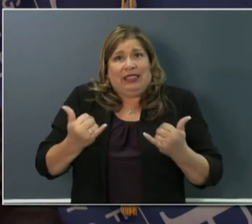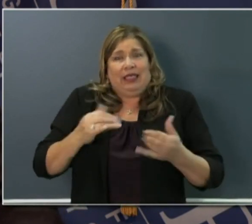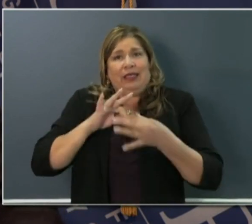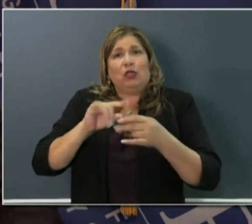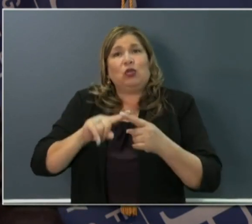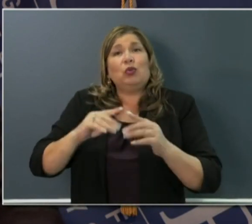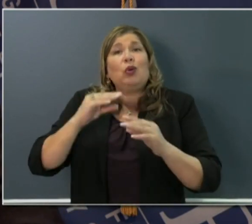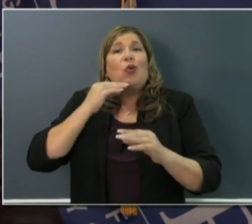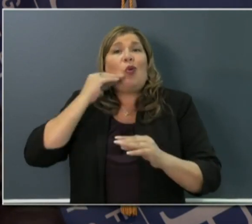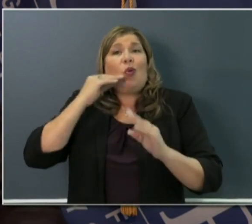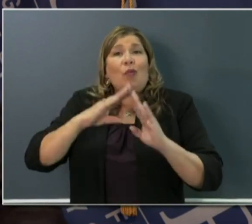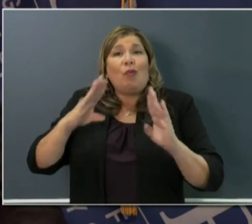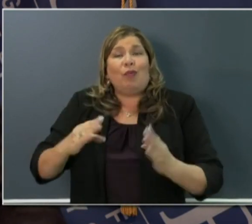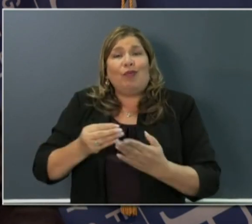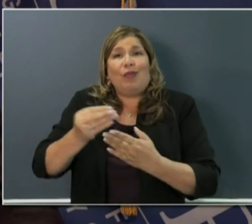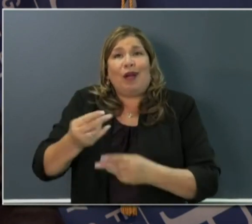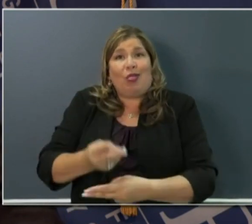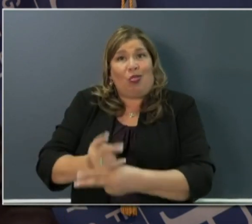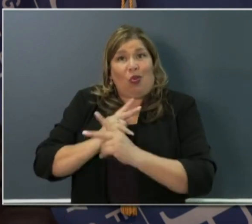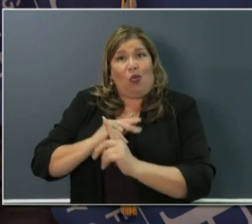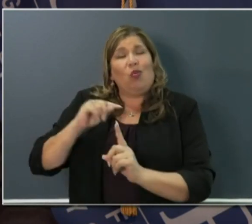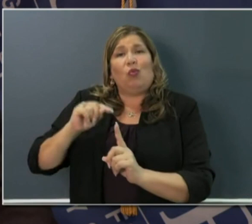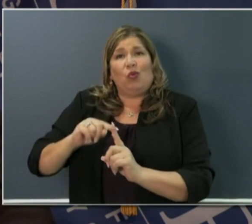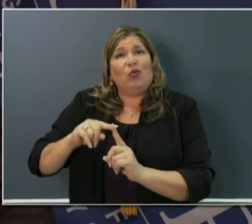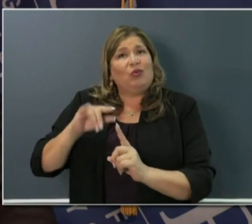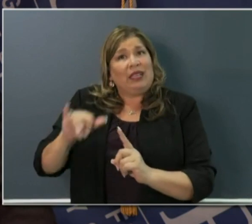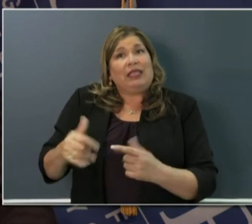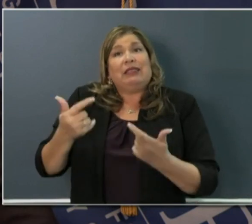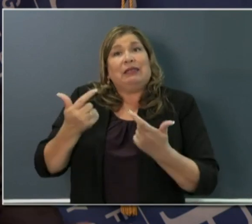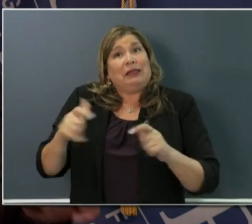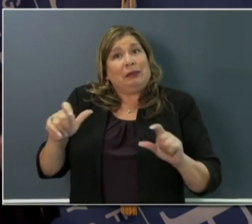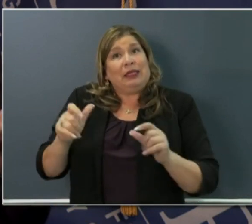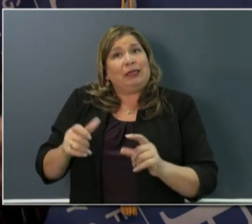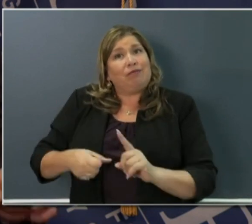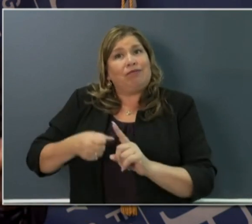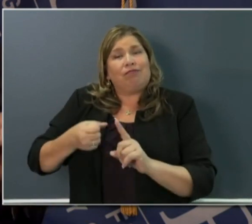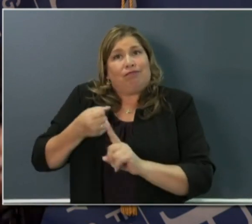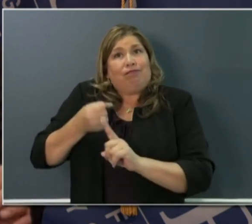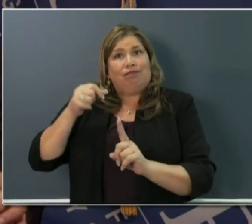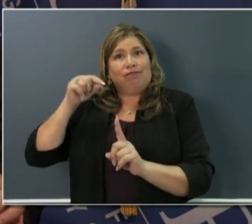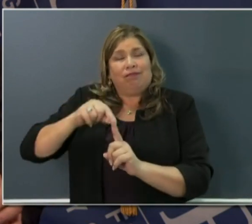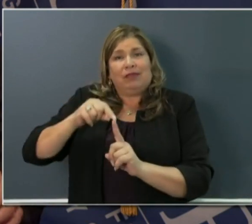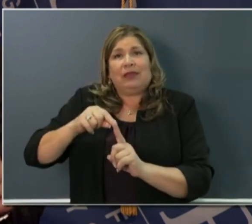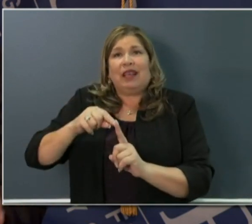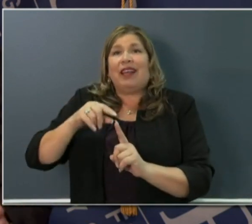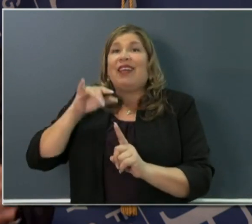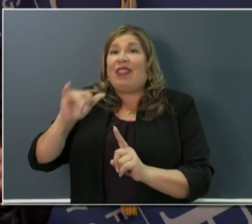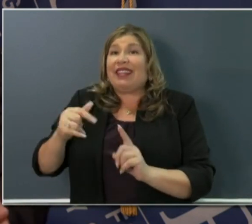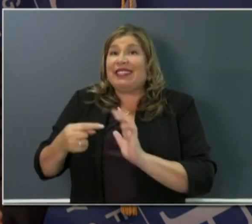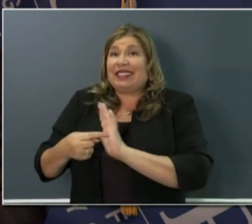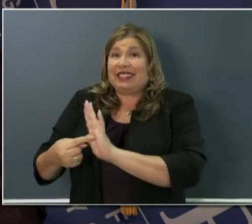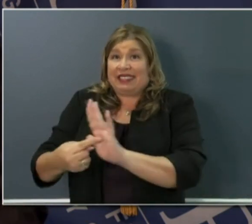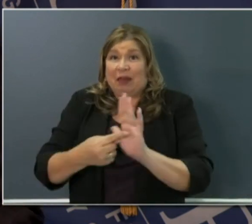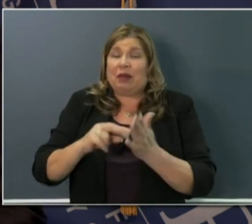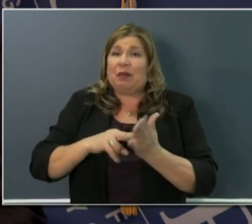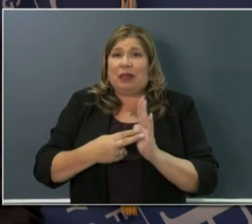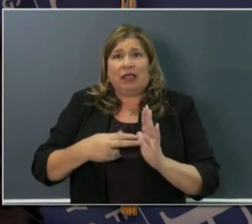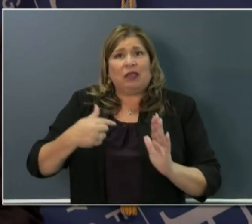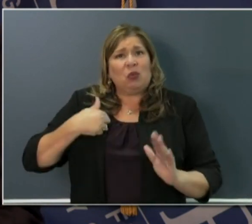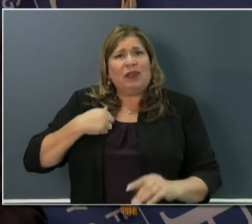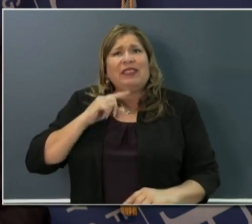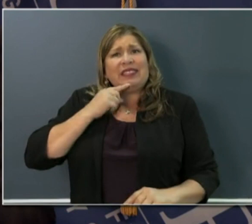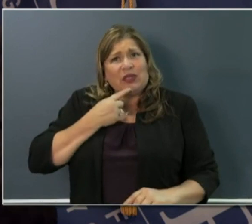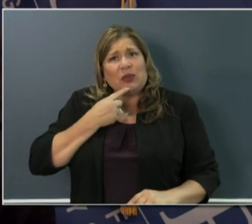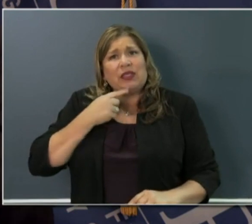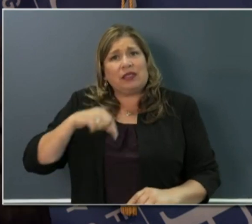mortgages. I think that is a significant step, and I hope it's also a demonstrable example that we mean business at this